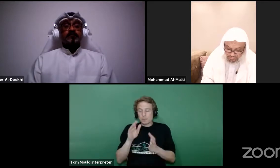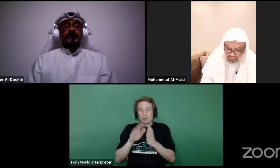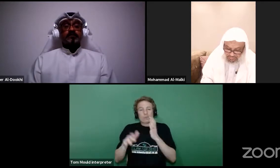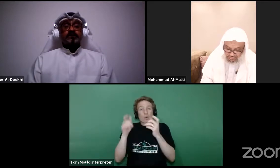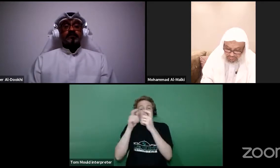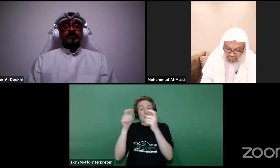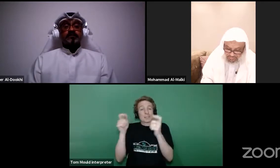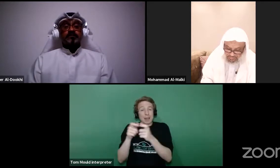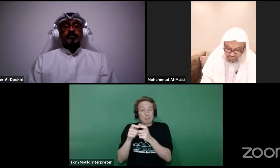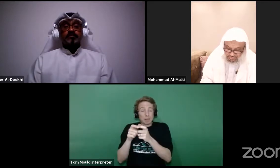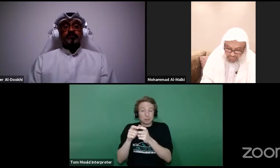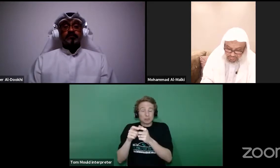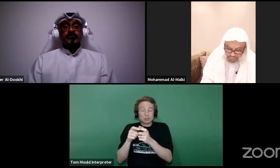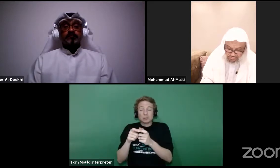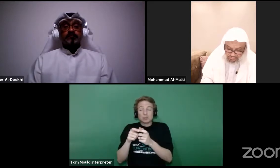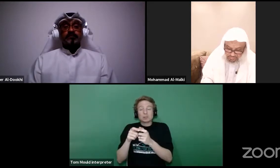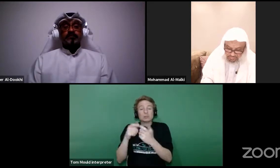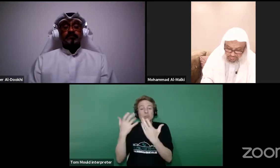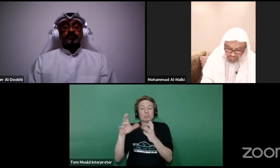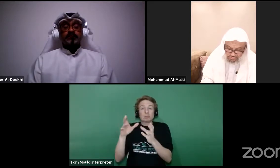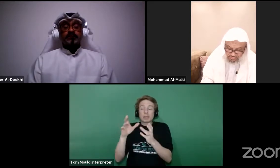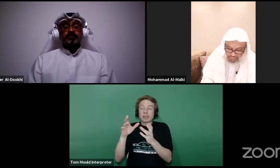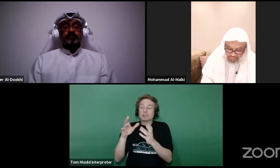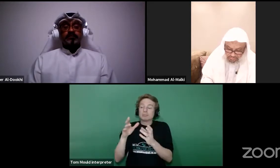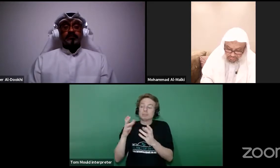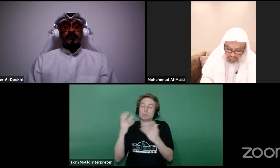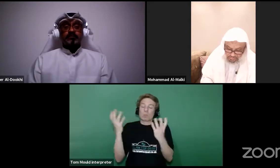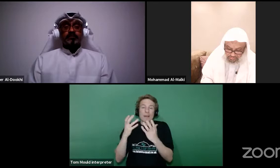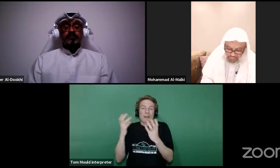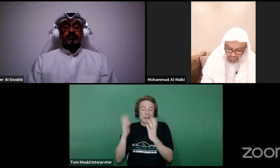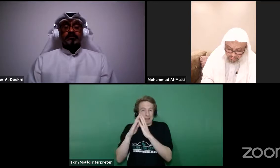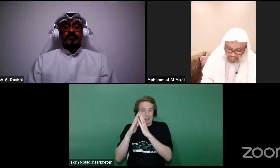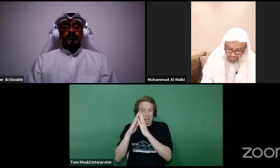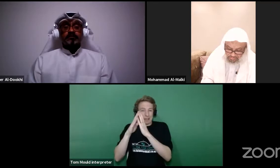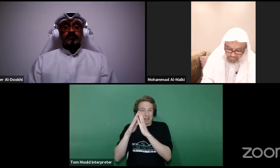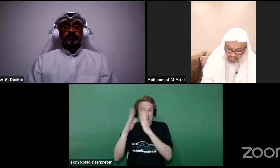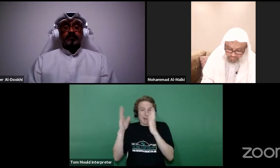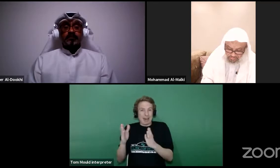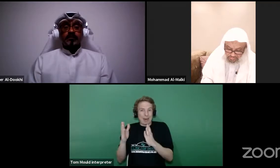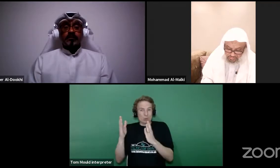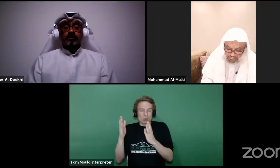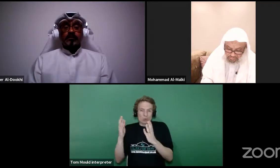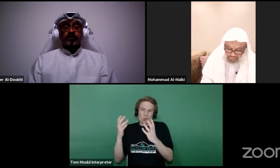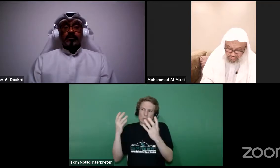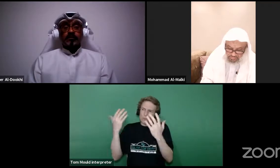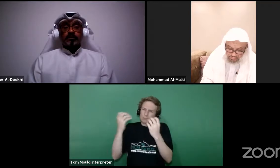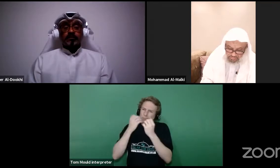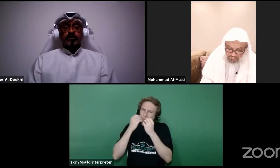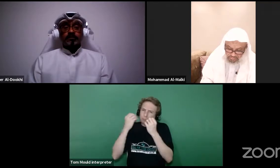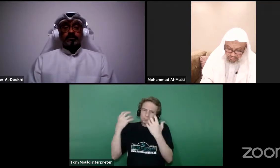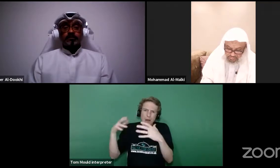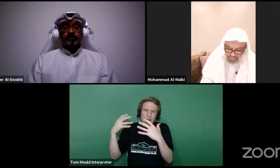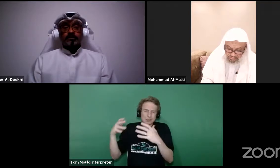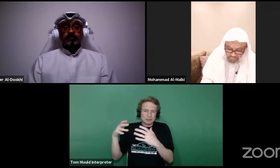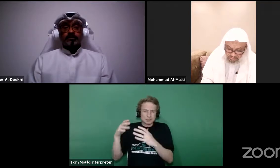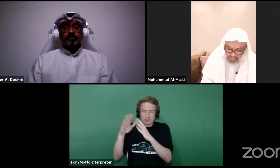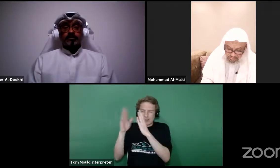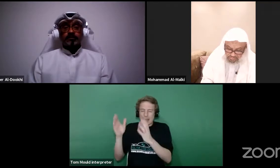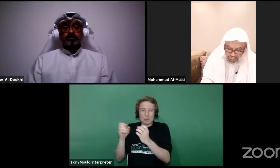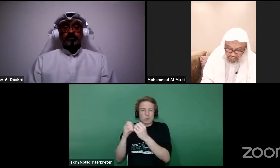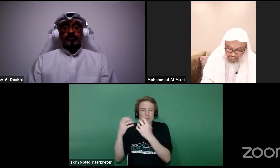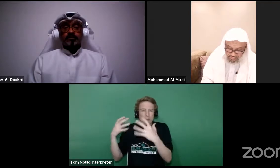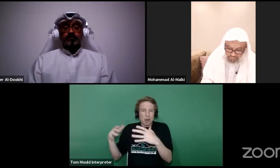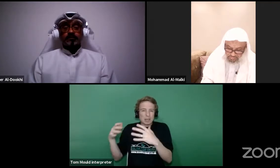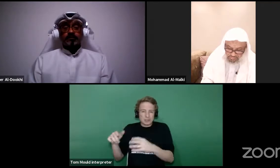tablet to the Bayt al-Izzah, the house of might. And this was as